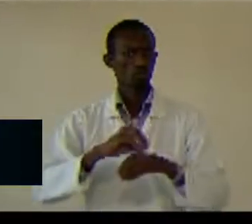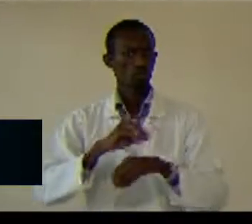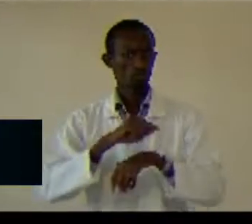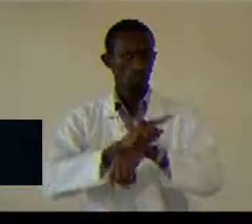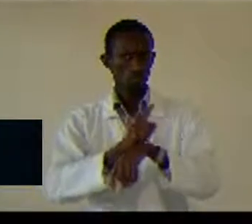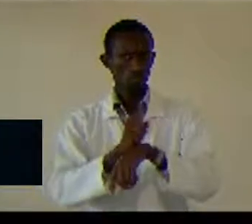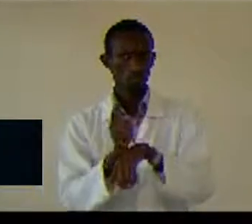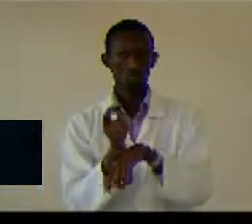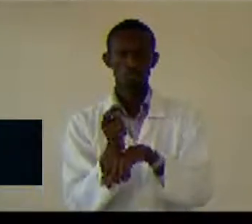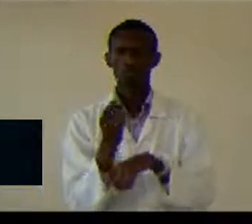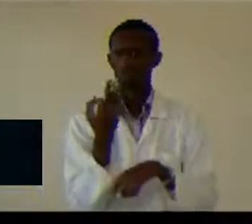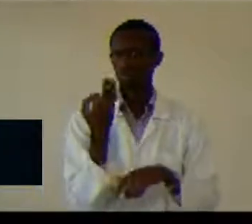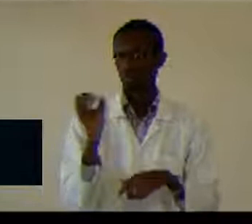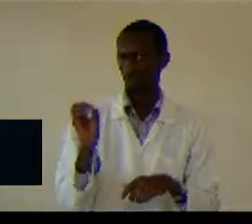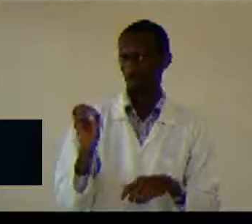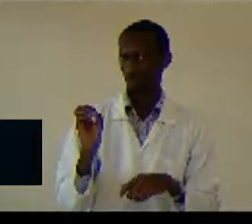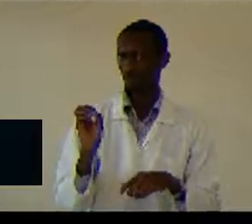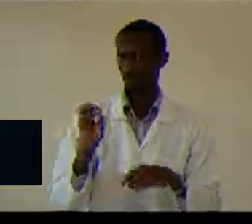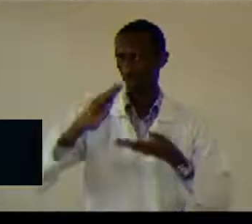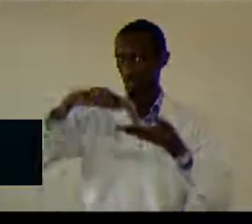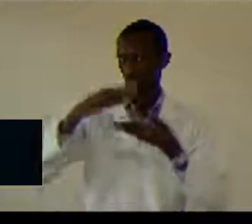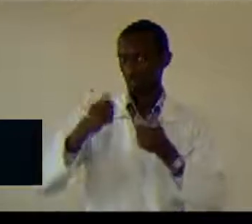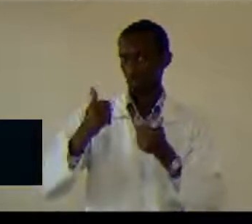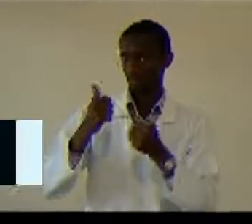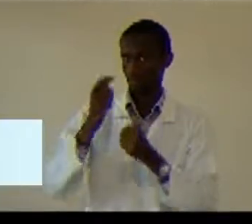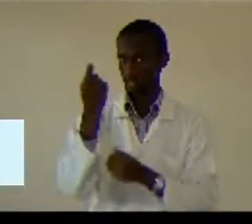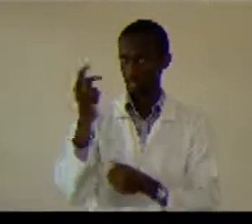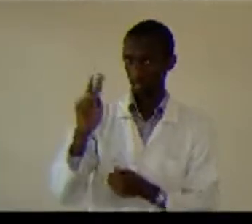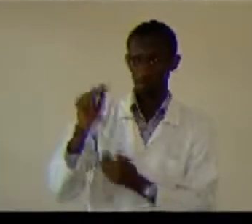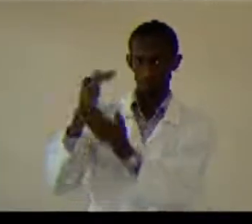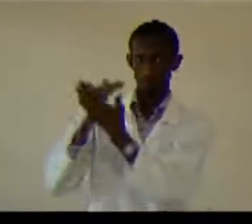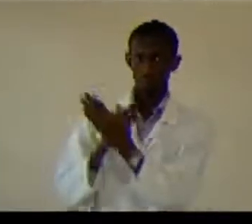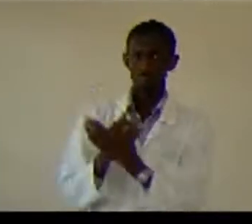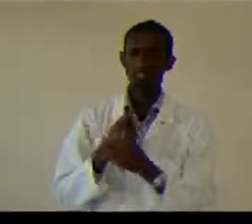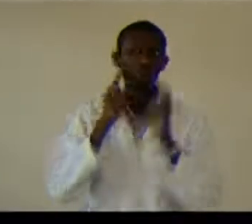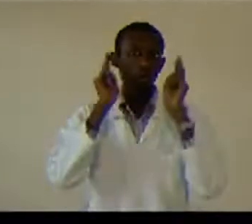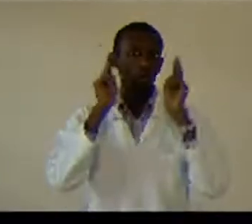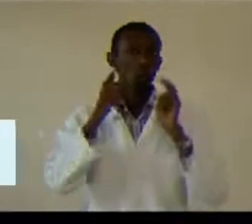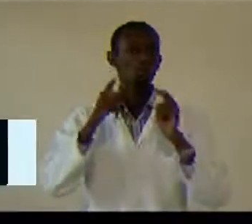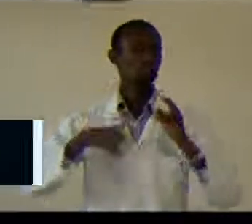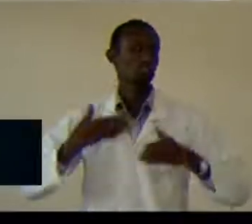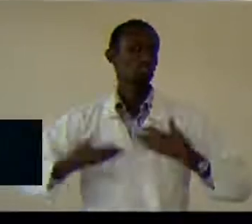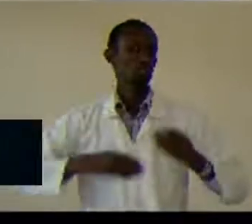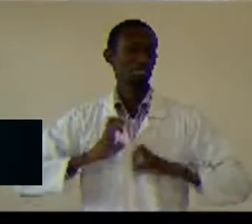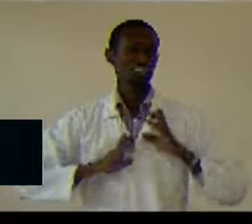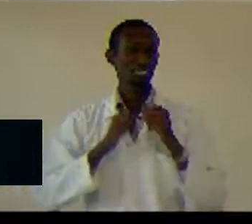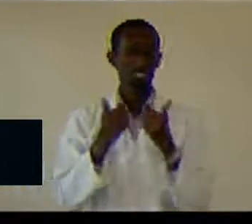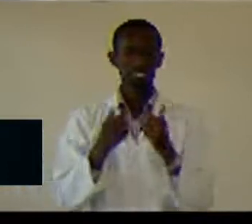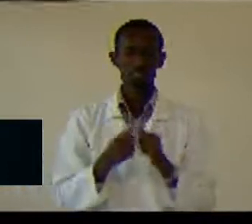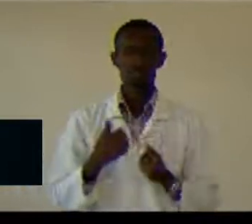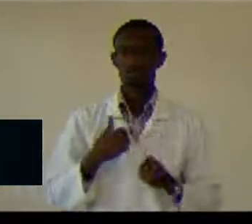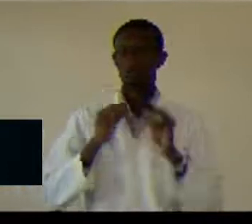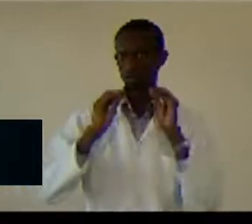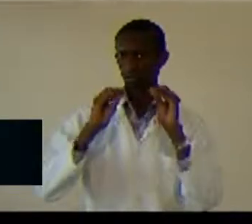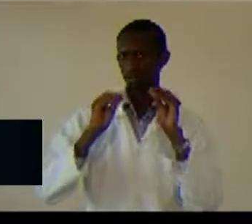of wonderful TV learning, and I hope you are excited to join me today again. I am your teacher for